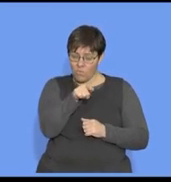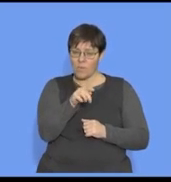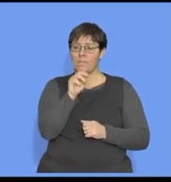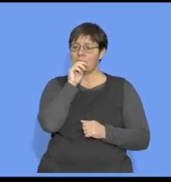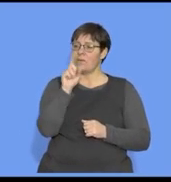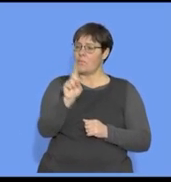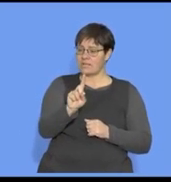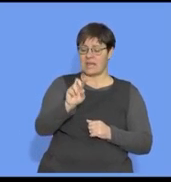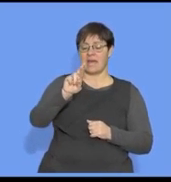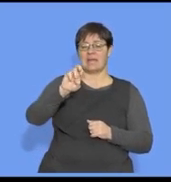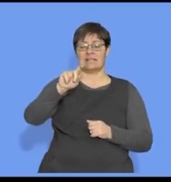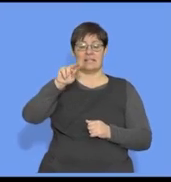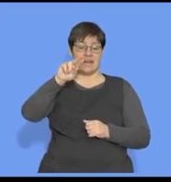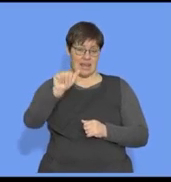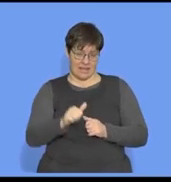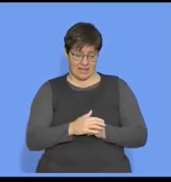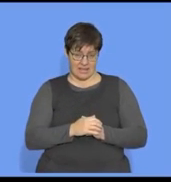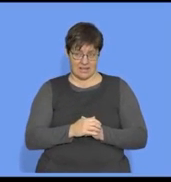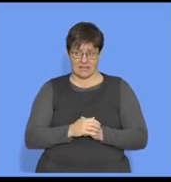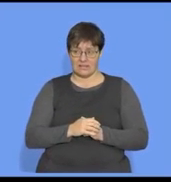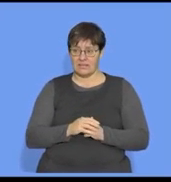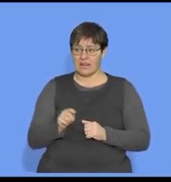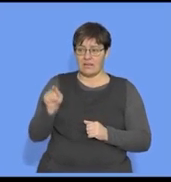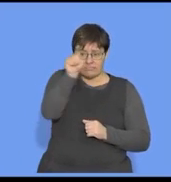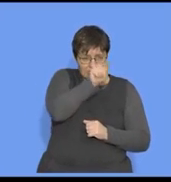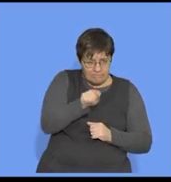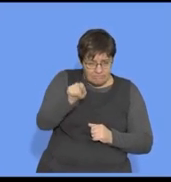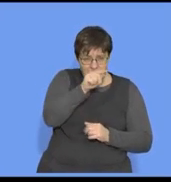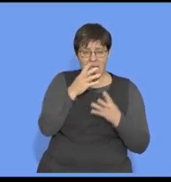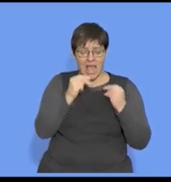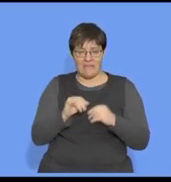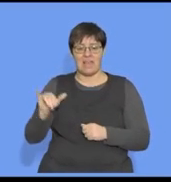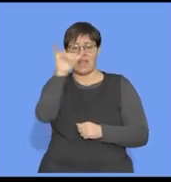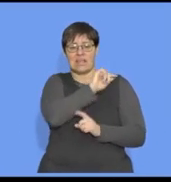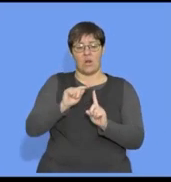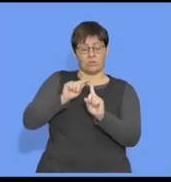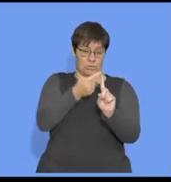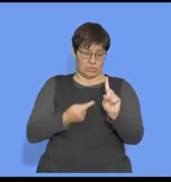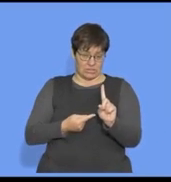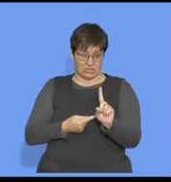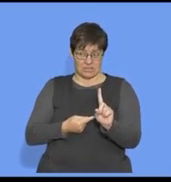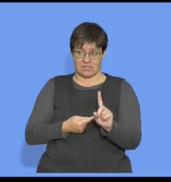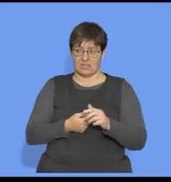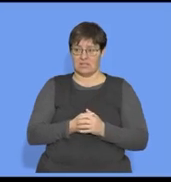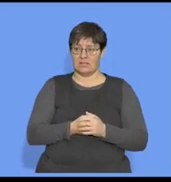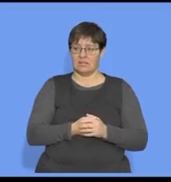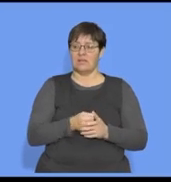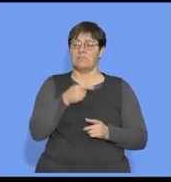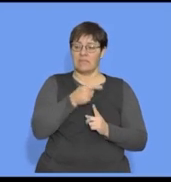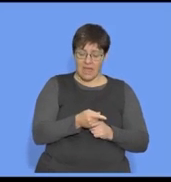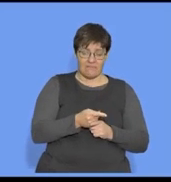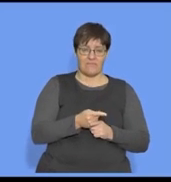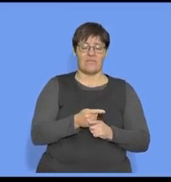is referred to as the retina. And here we've got the yellow spot. And then here we've